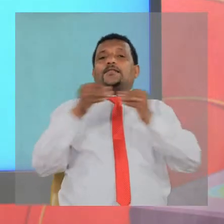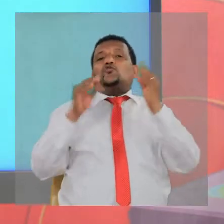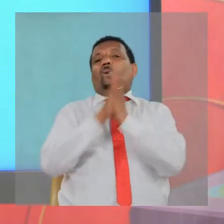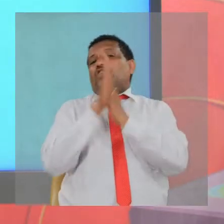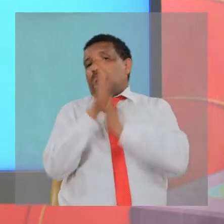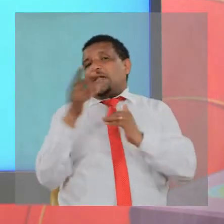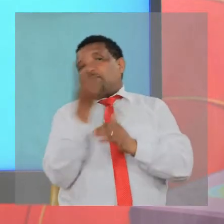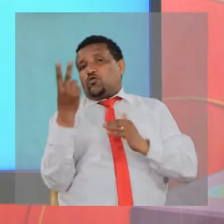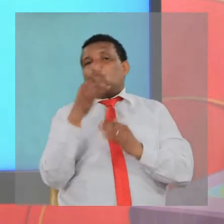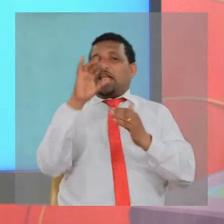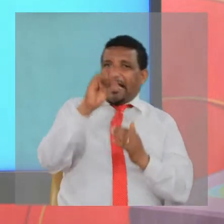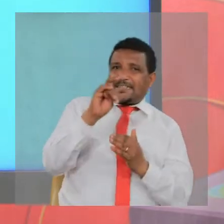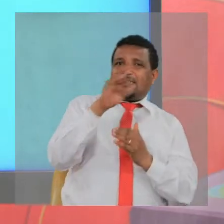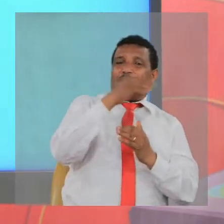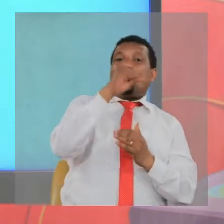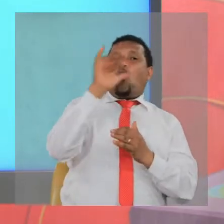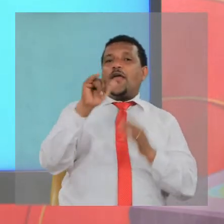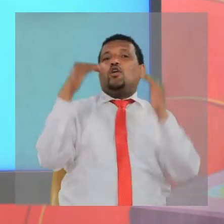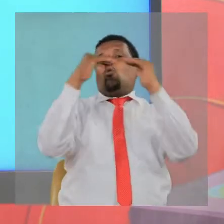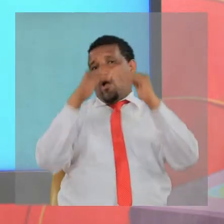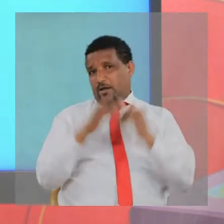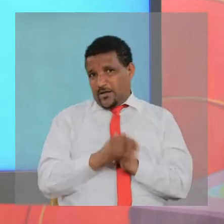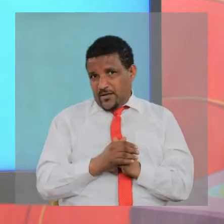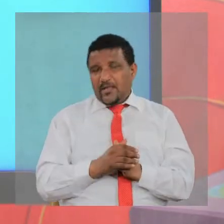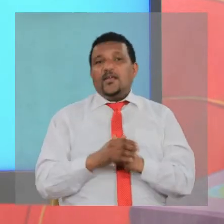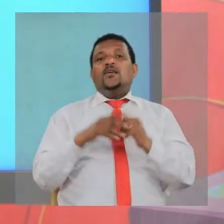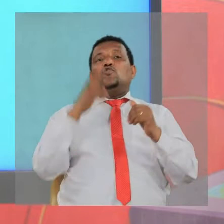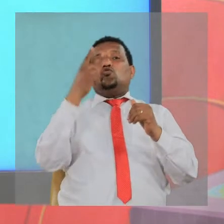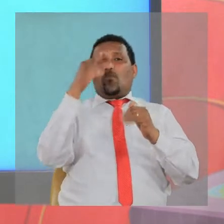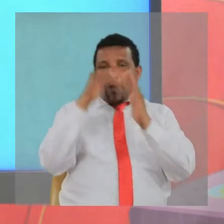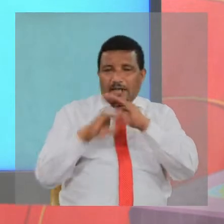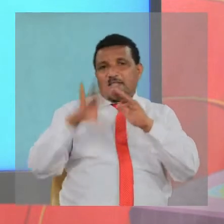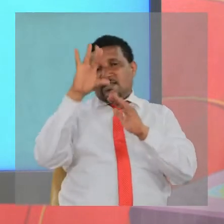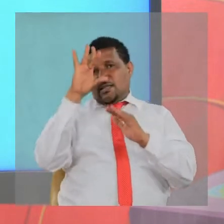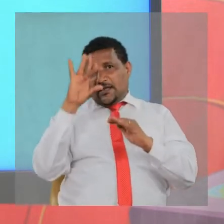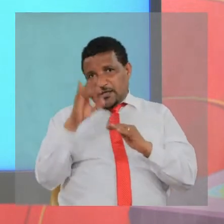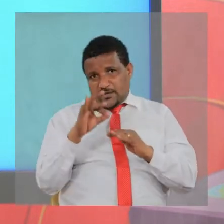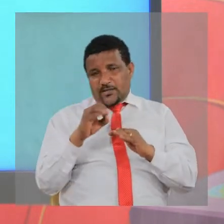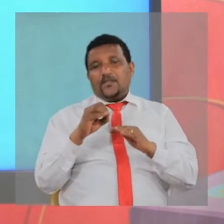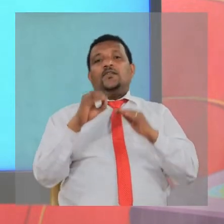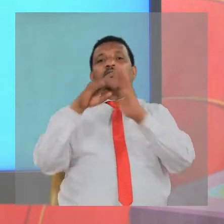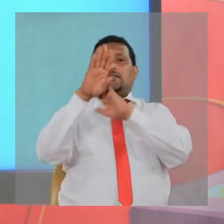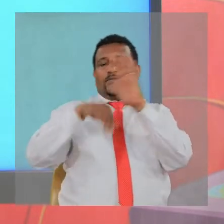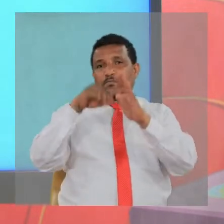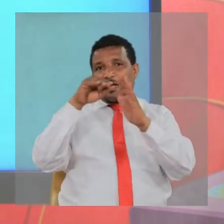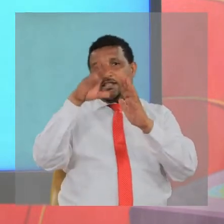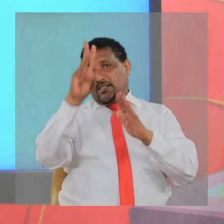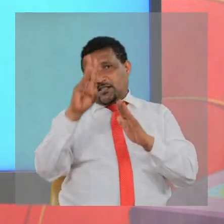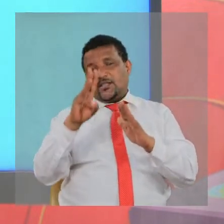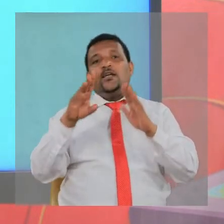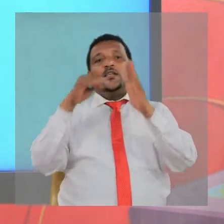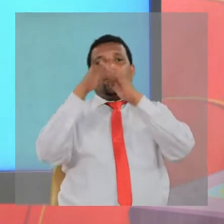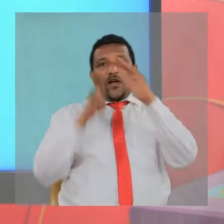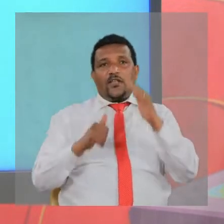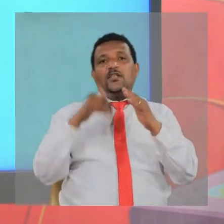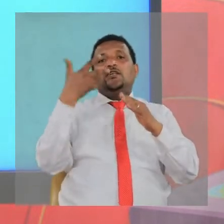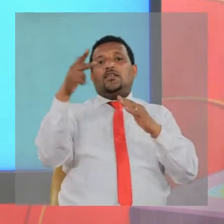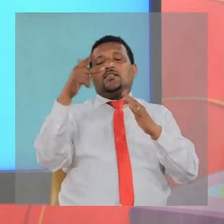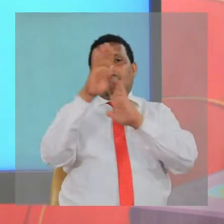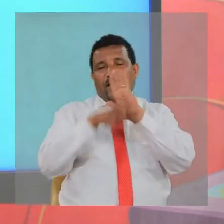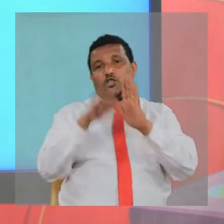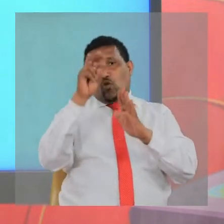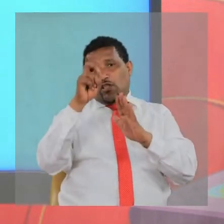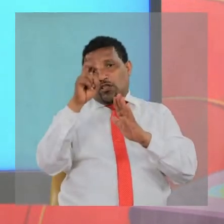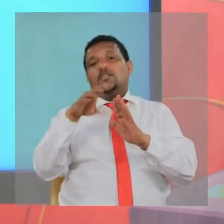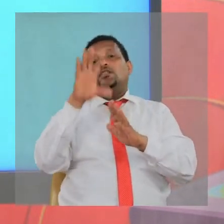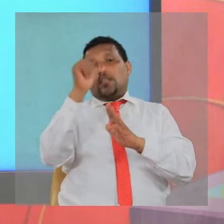of demand between X and Y equals to 2 minus 8 is minus 6 divided by 30 minus 20